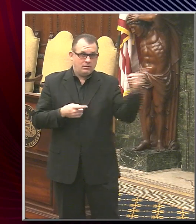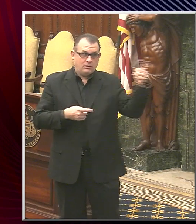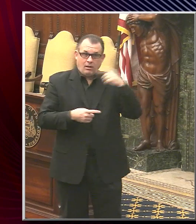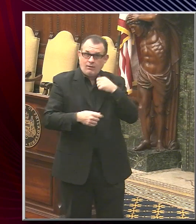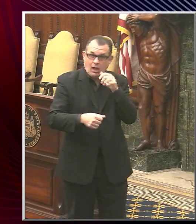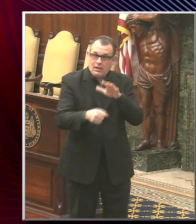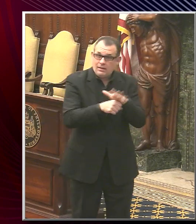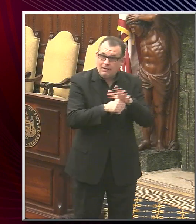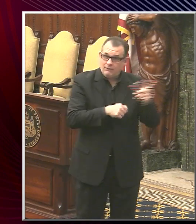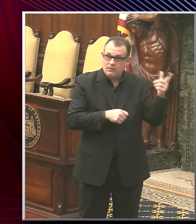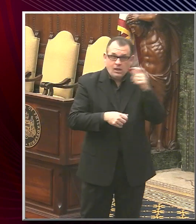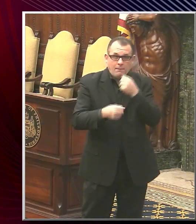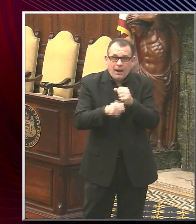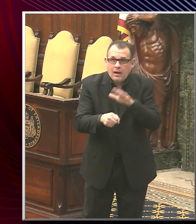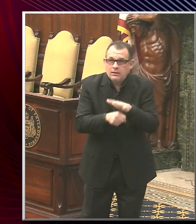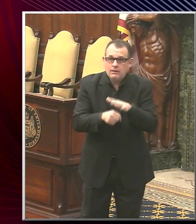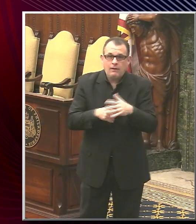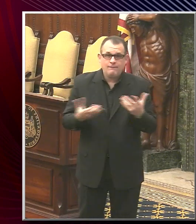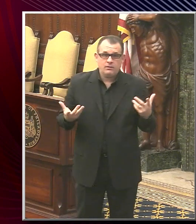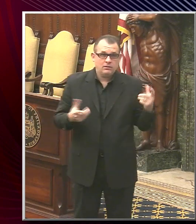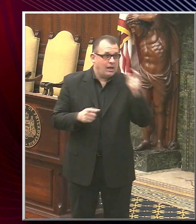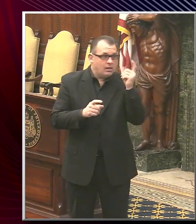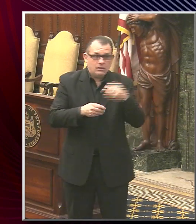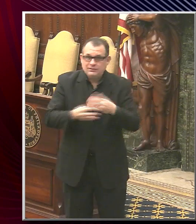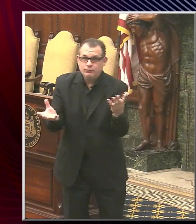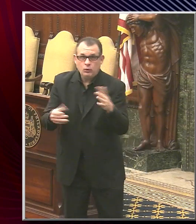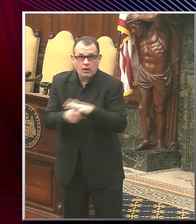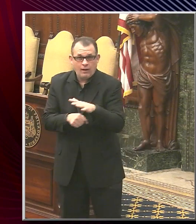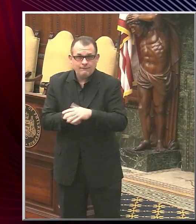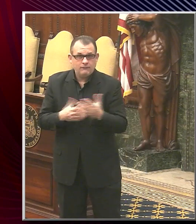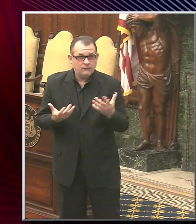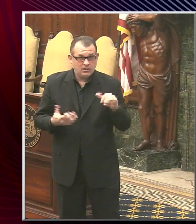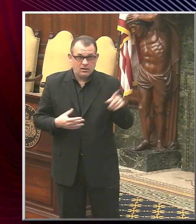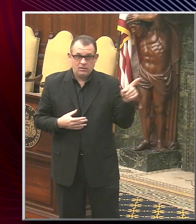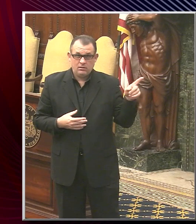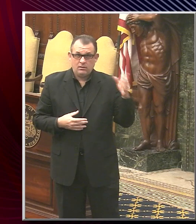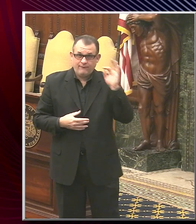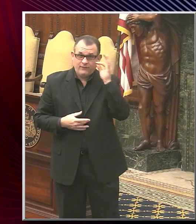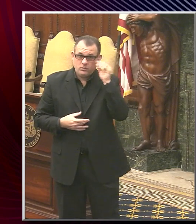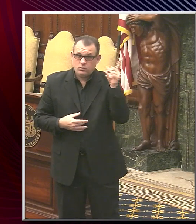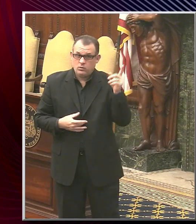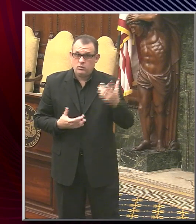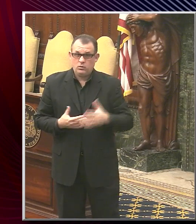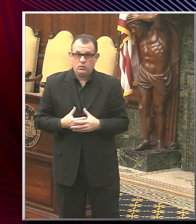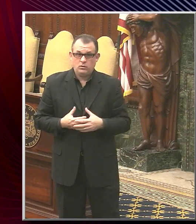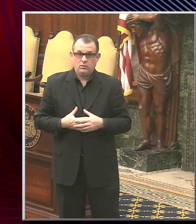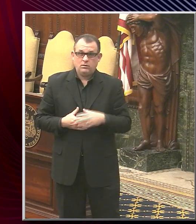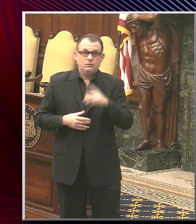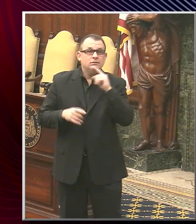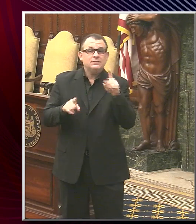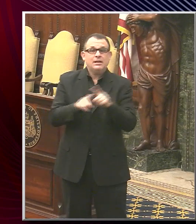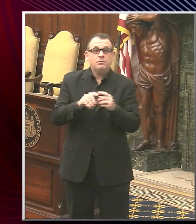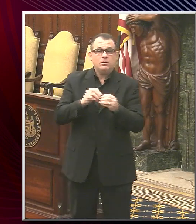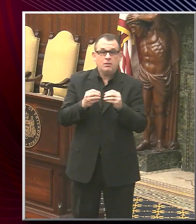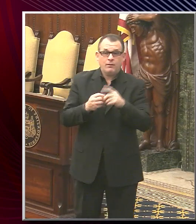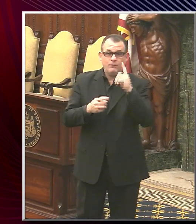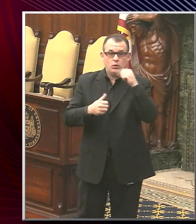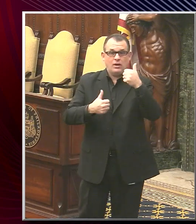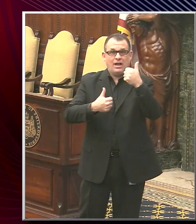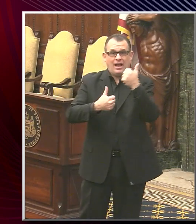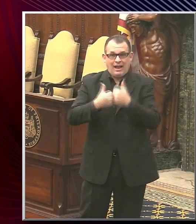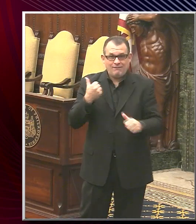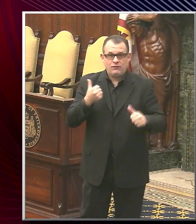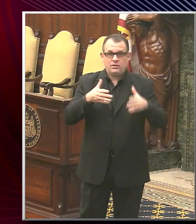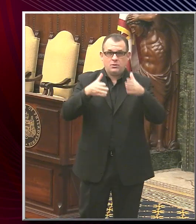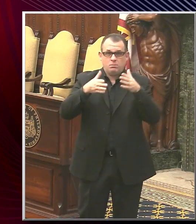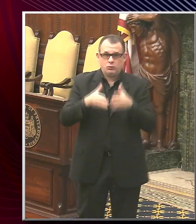making enough? Can they not get it to you? Well, I looked and I can see we're getting essentially the same amount per capita as every other place around the country. So